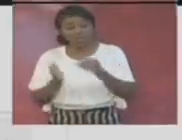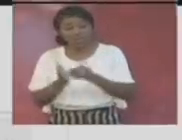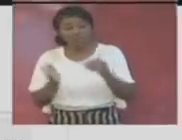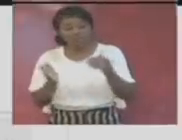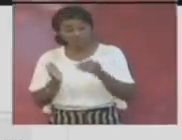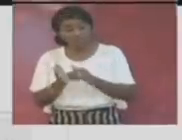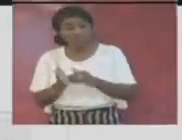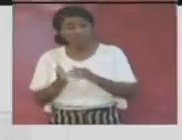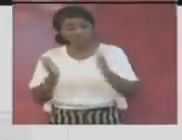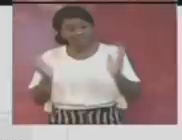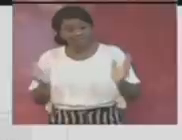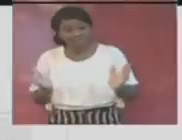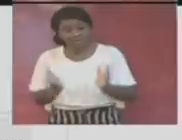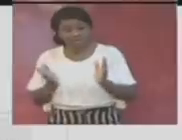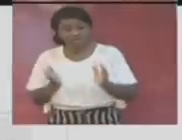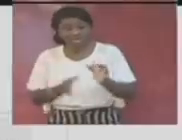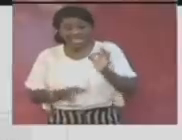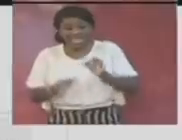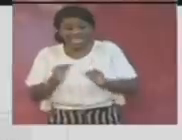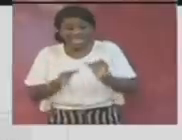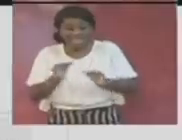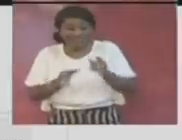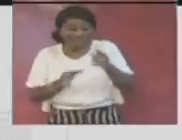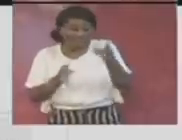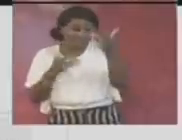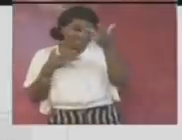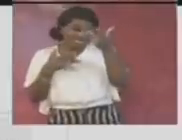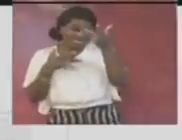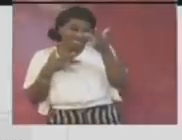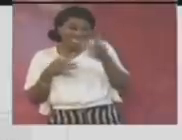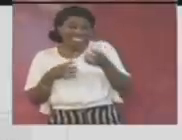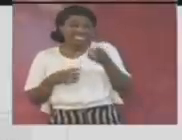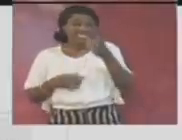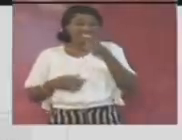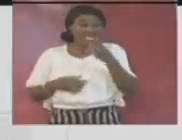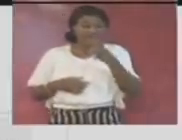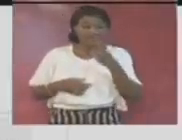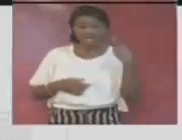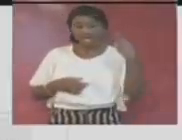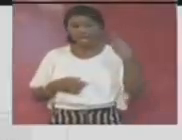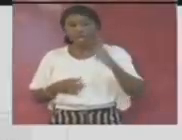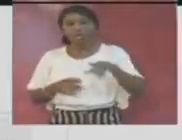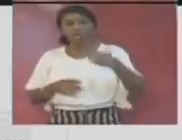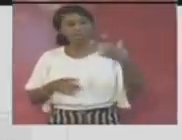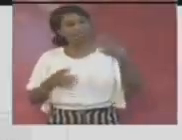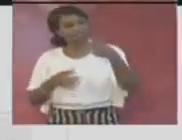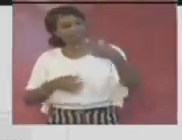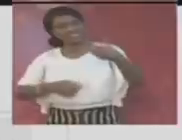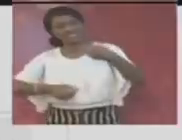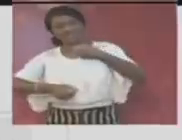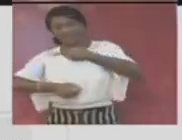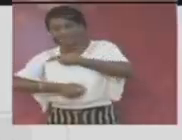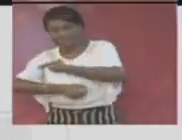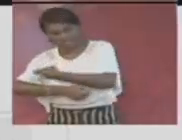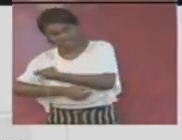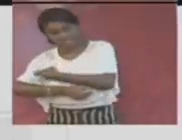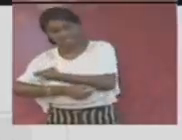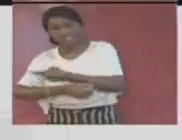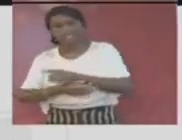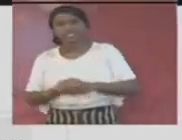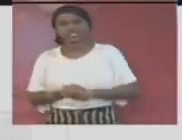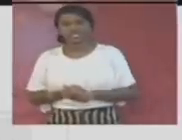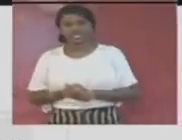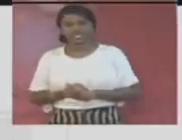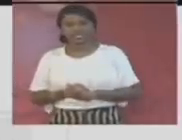encouraging those with pre-existing conditions to get the vaccine, because the vaccination then primes